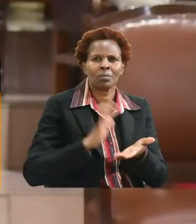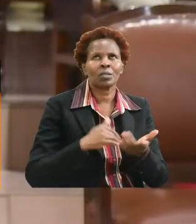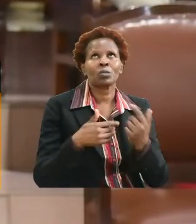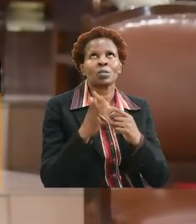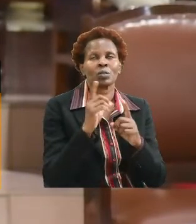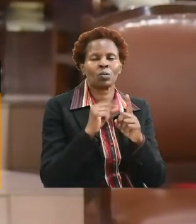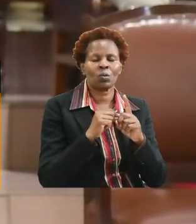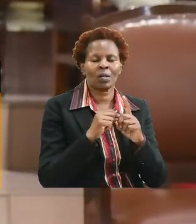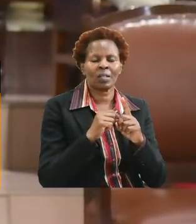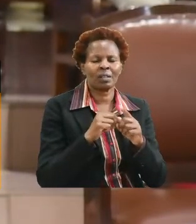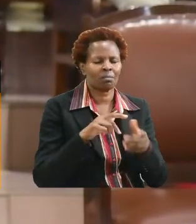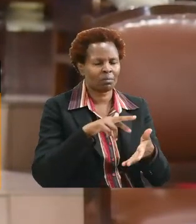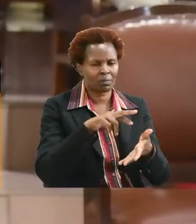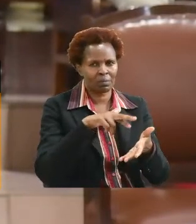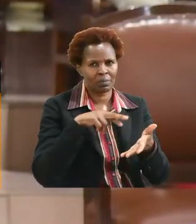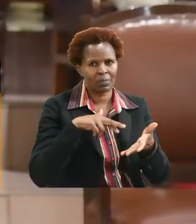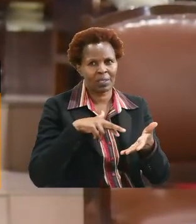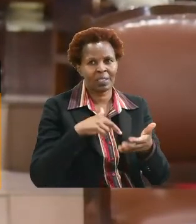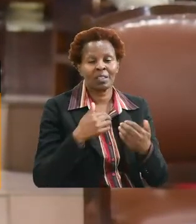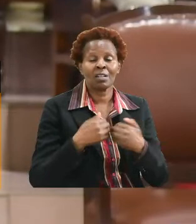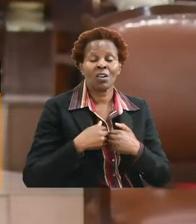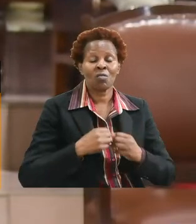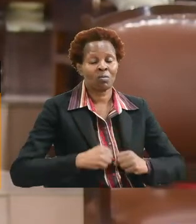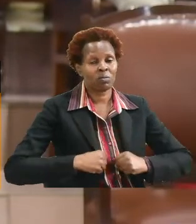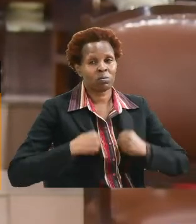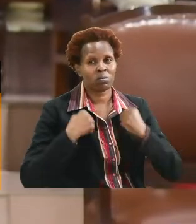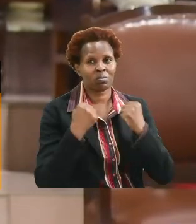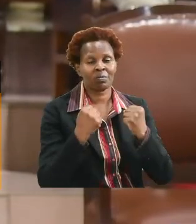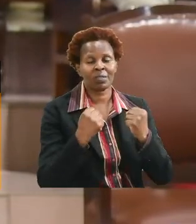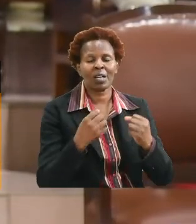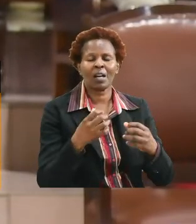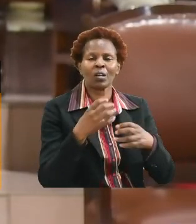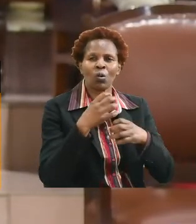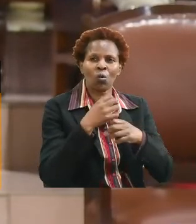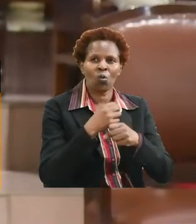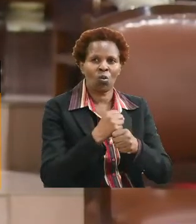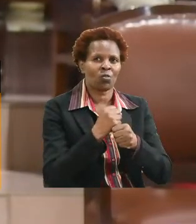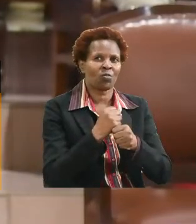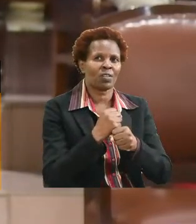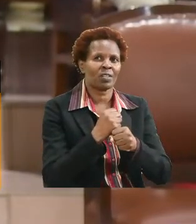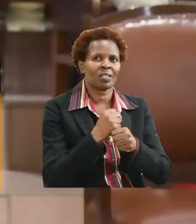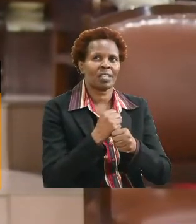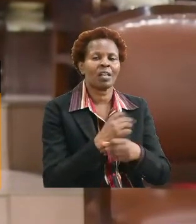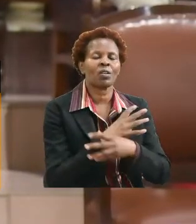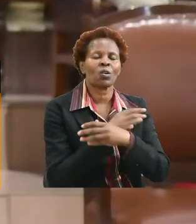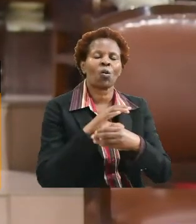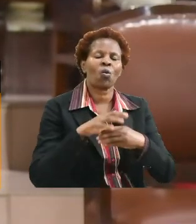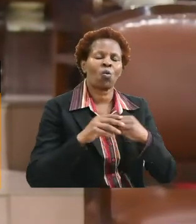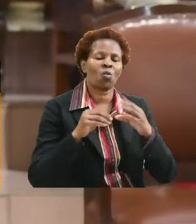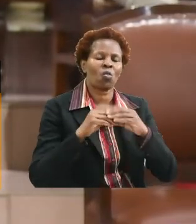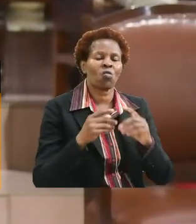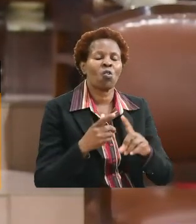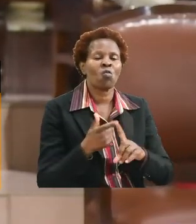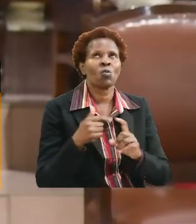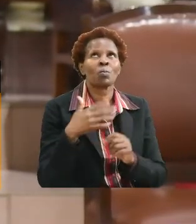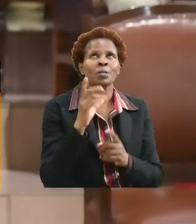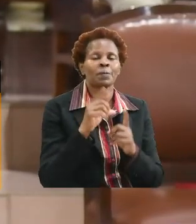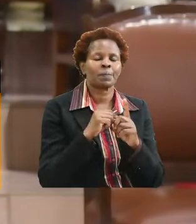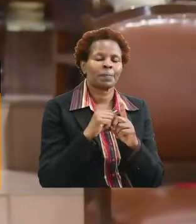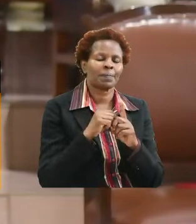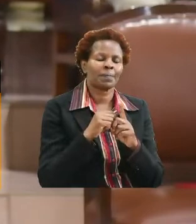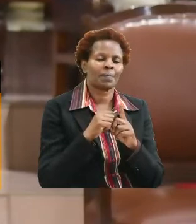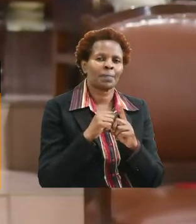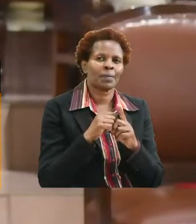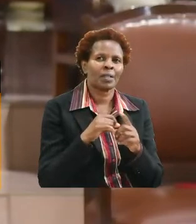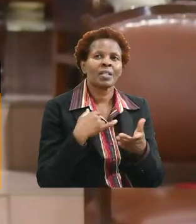and draw your courage, draw your confidence, draw your comfort from the very Word of God.